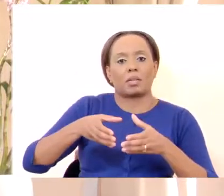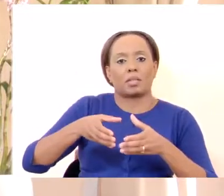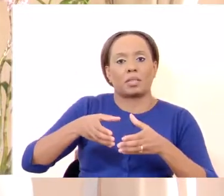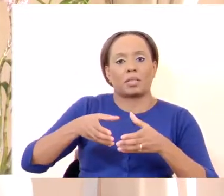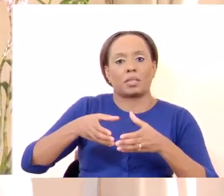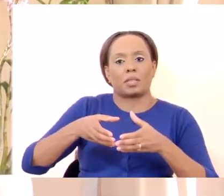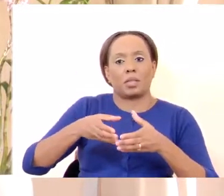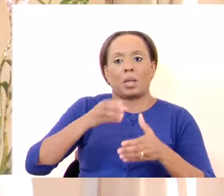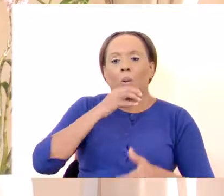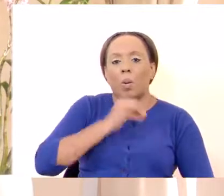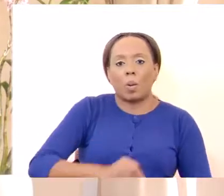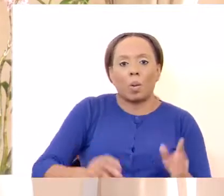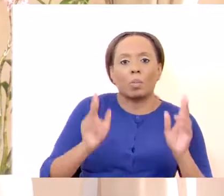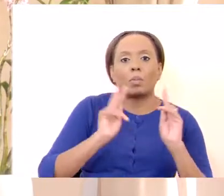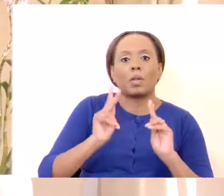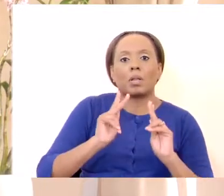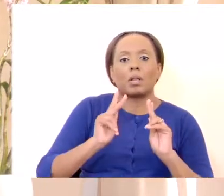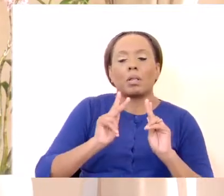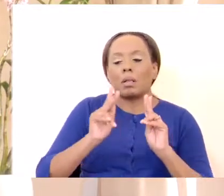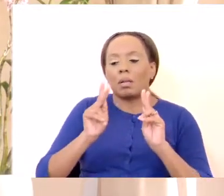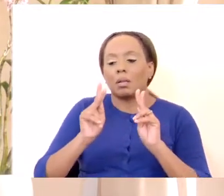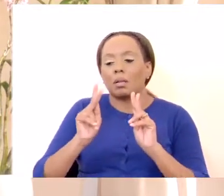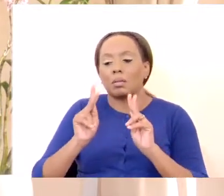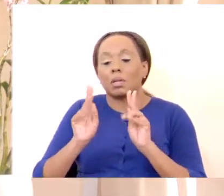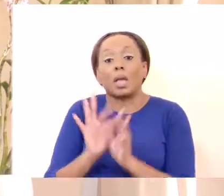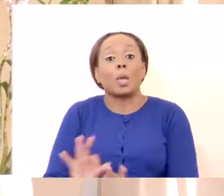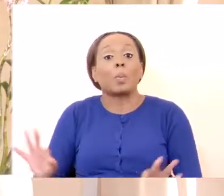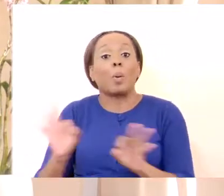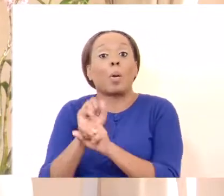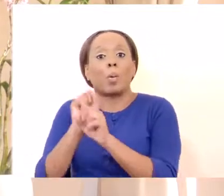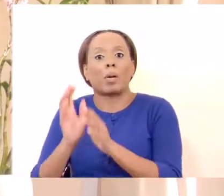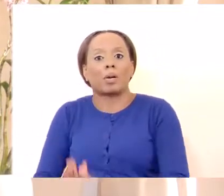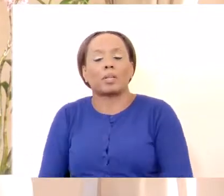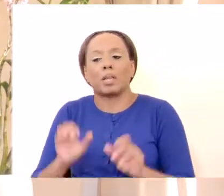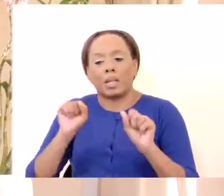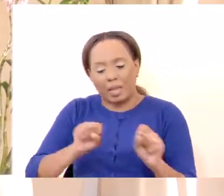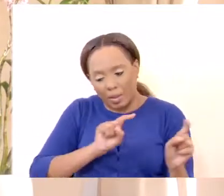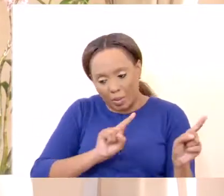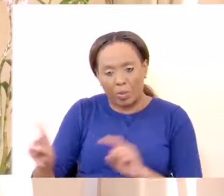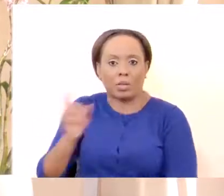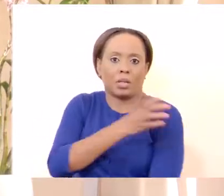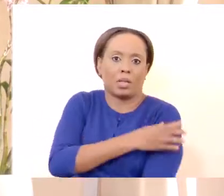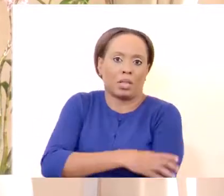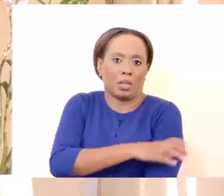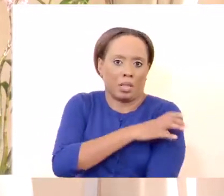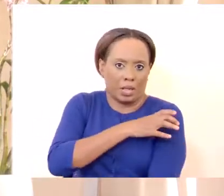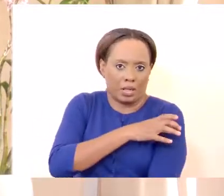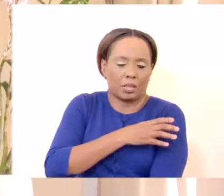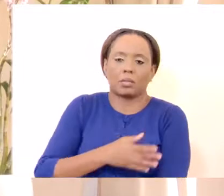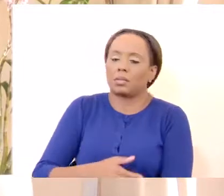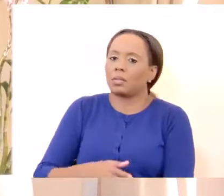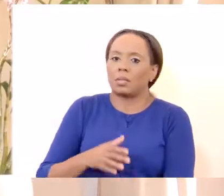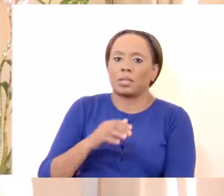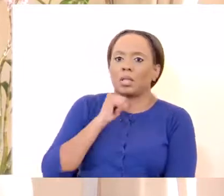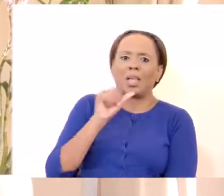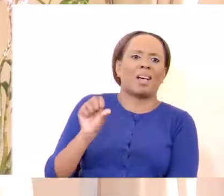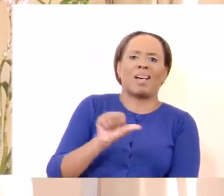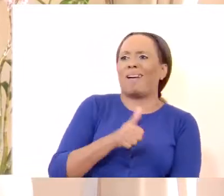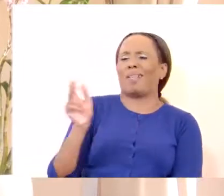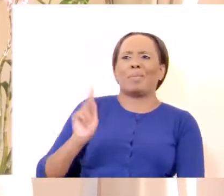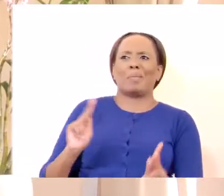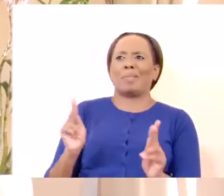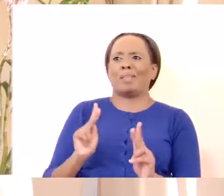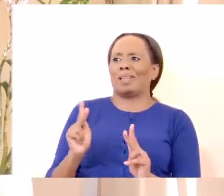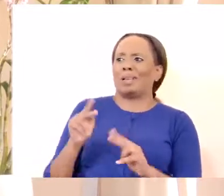allowed to get vaccines at the polyclinics or any of the other sites when they're up and ready. And in addition